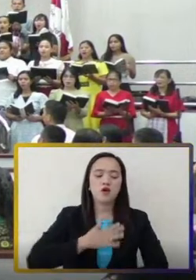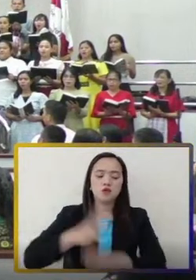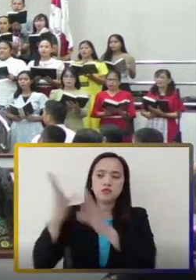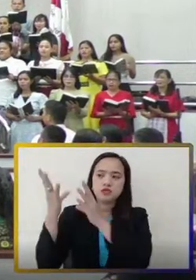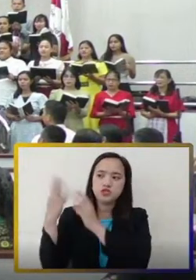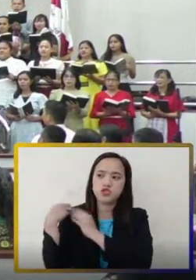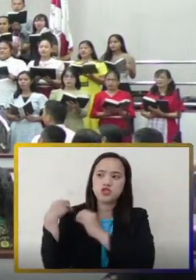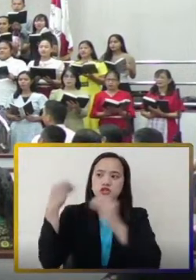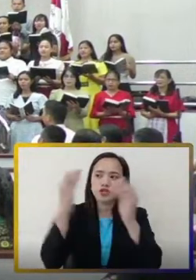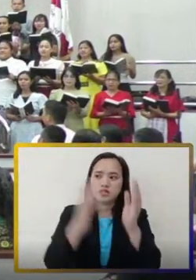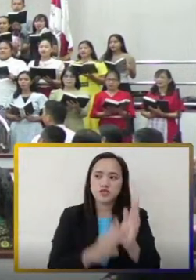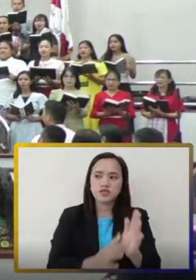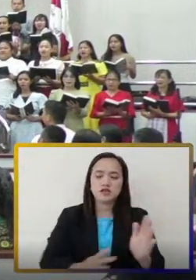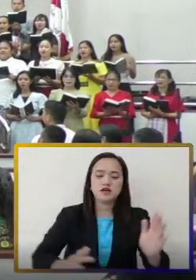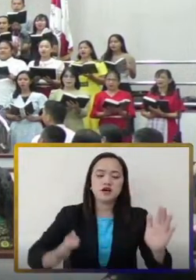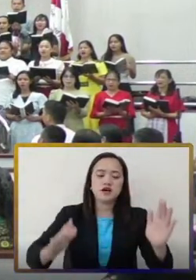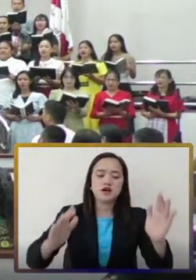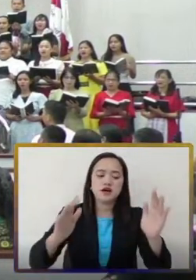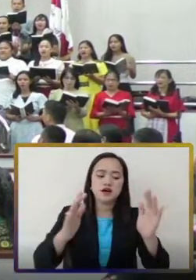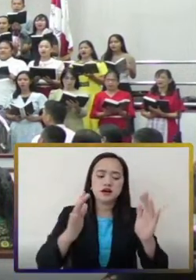My hope is